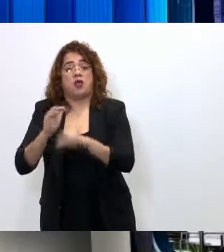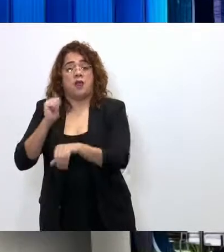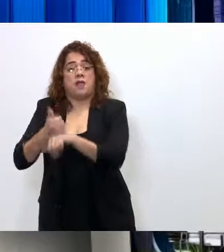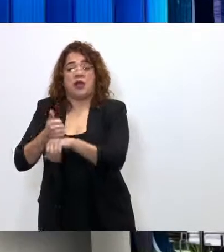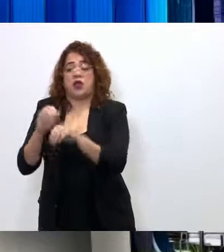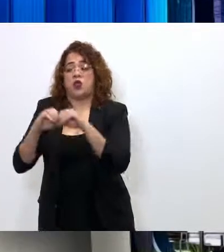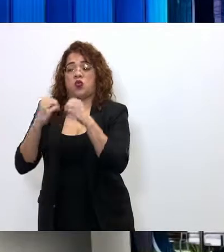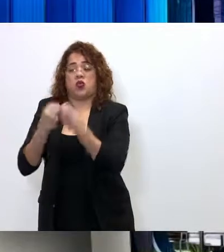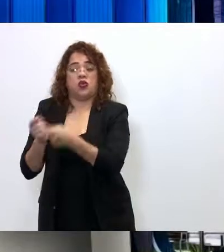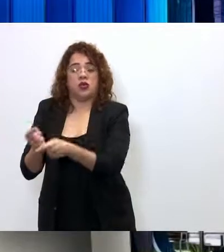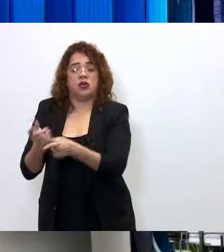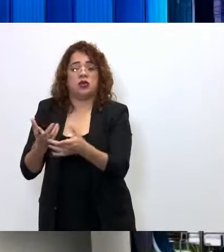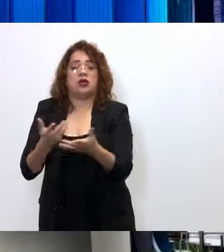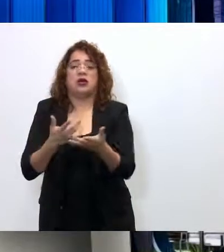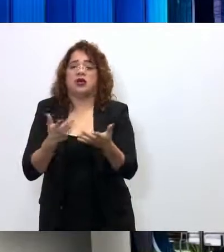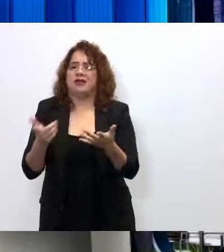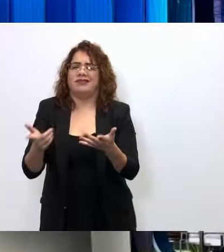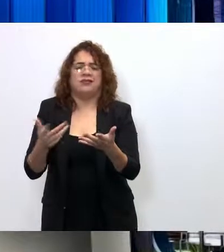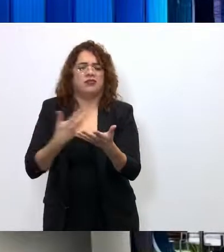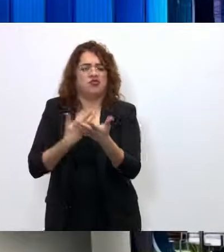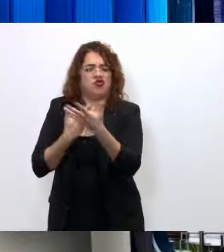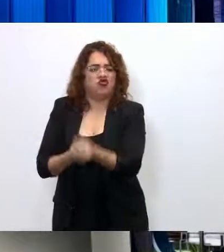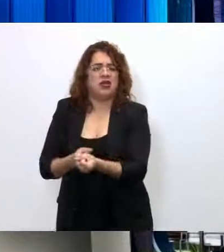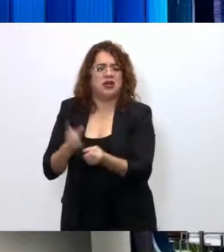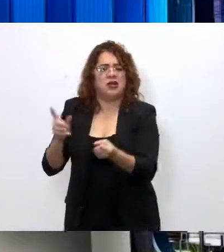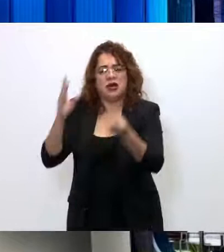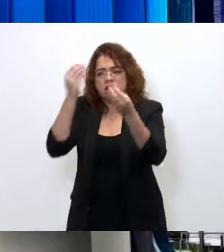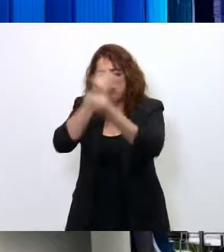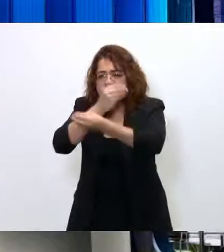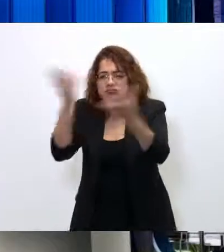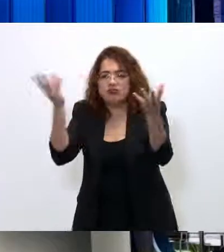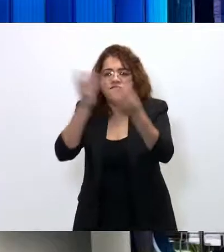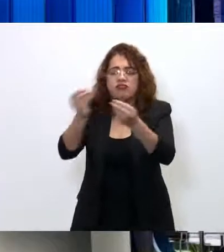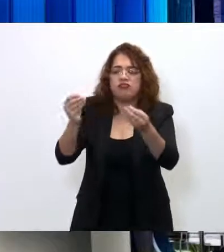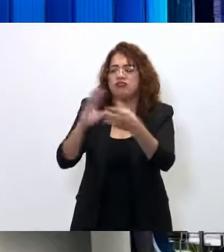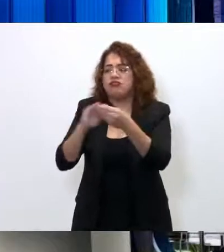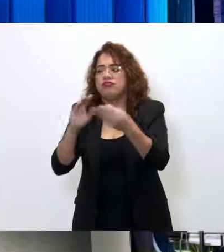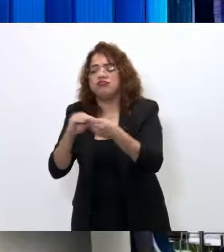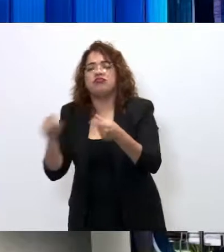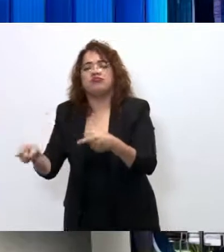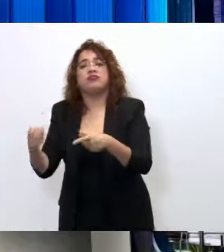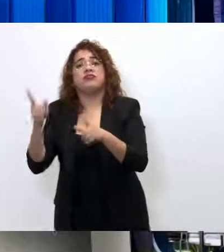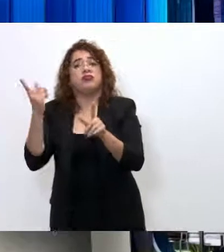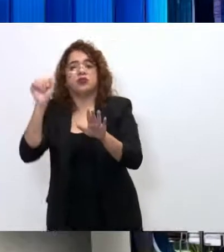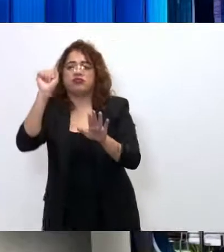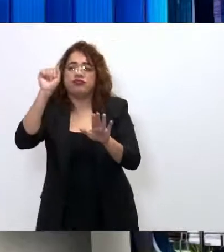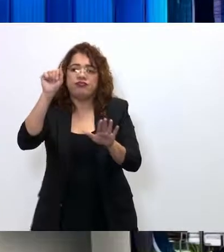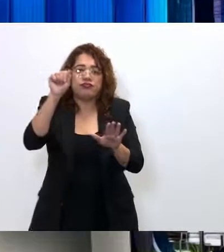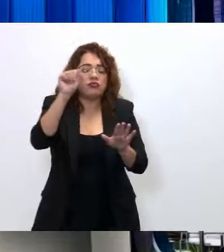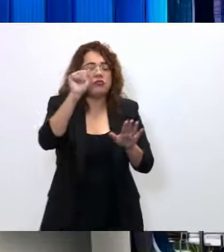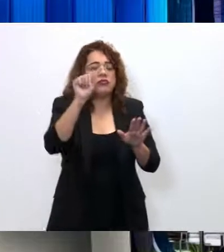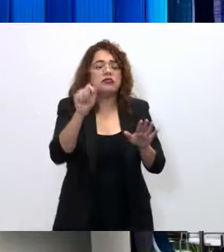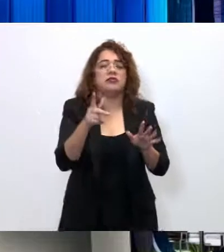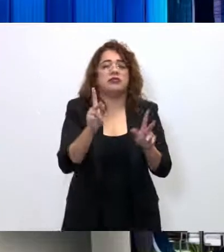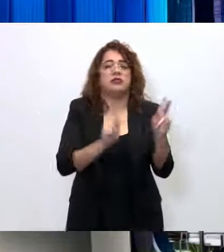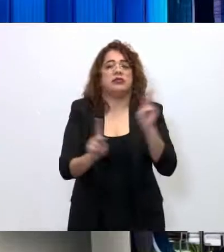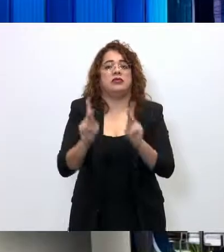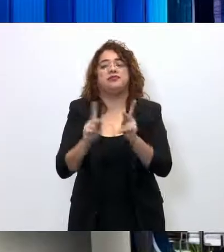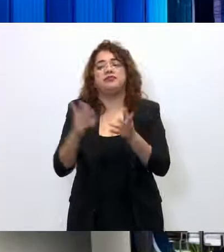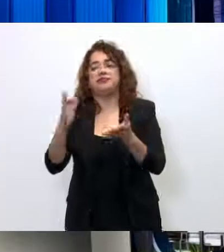our trusted messengers, the voices in the community. They are going door to door and helping to support people signing up for